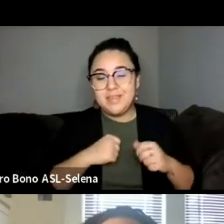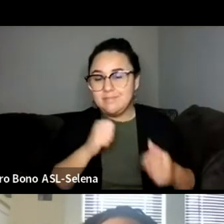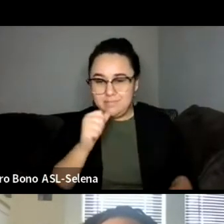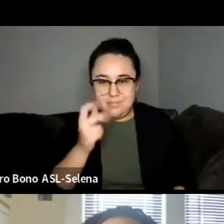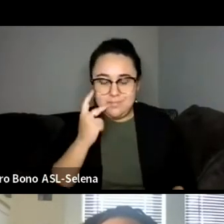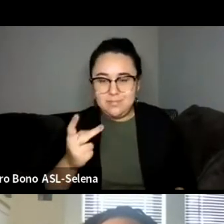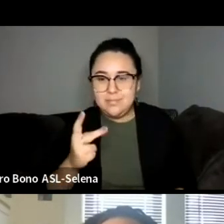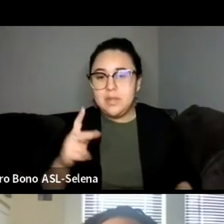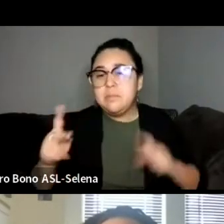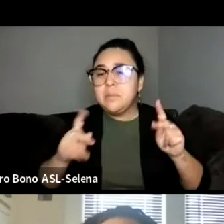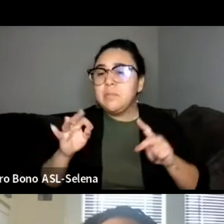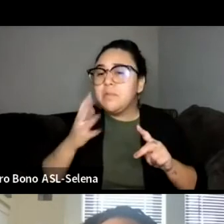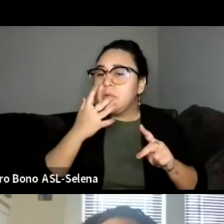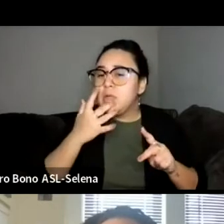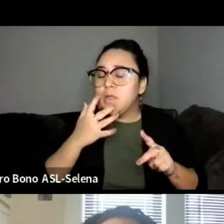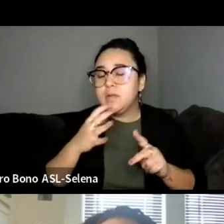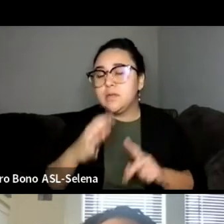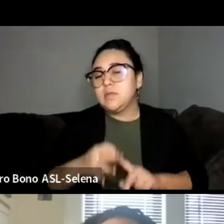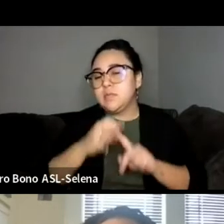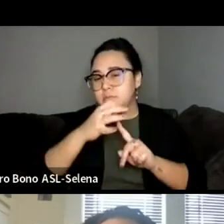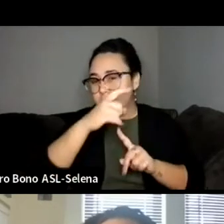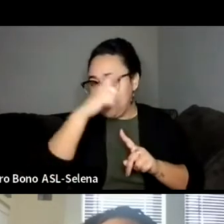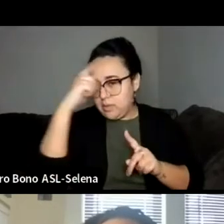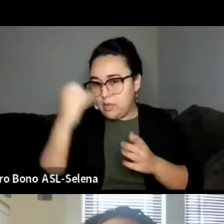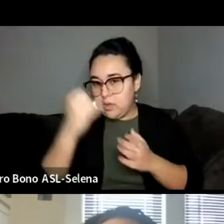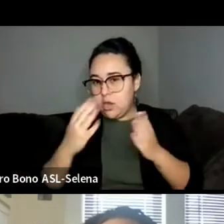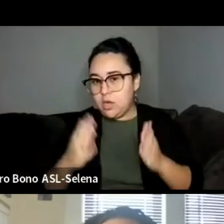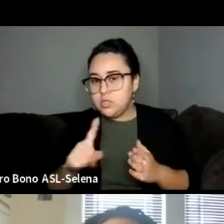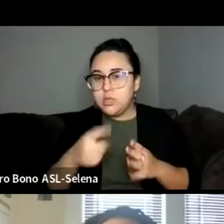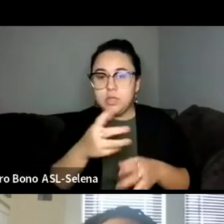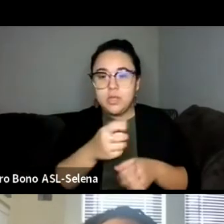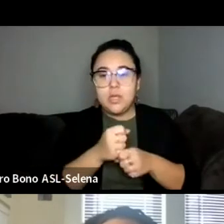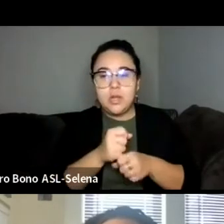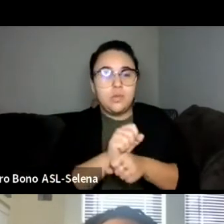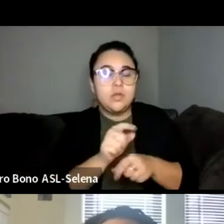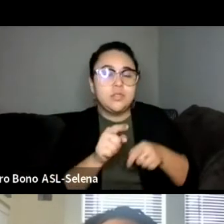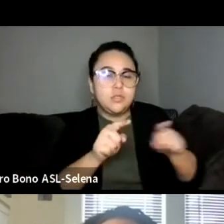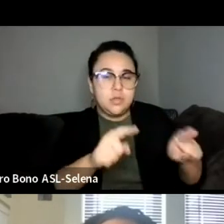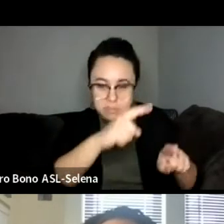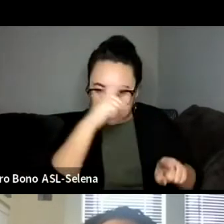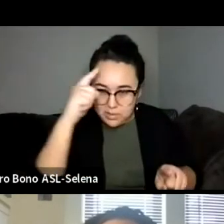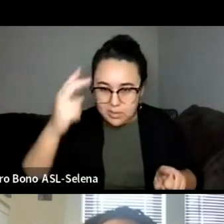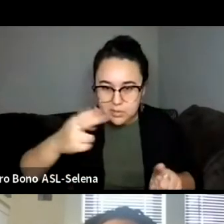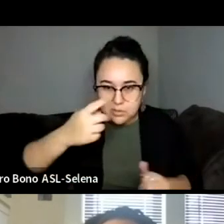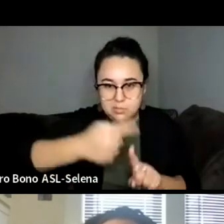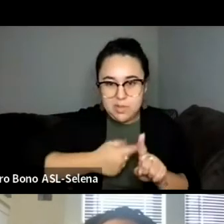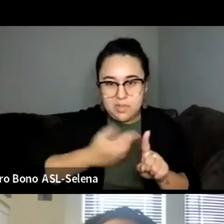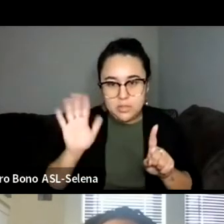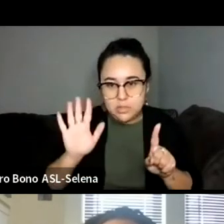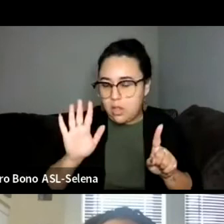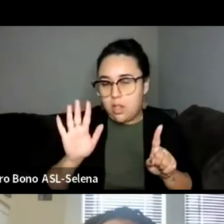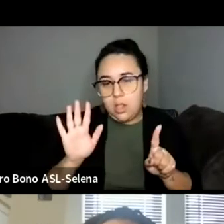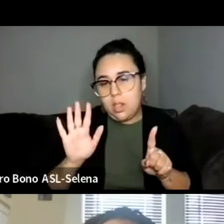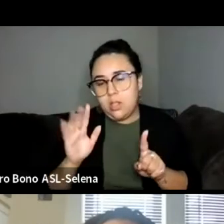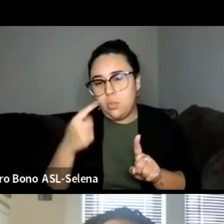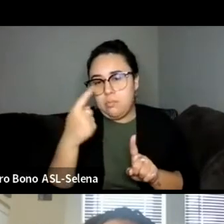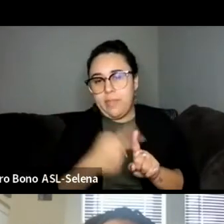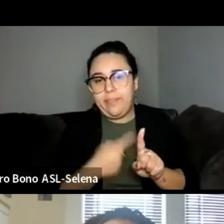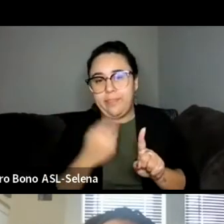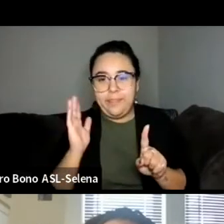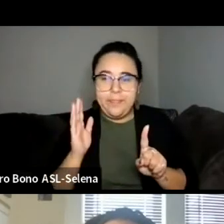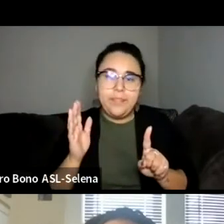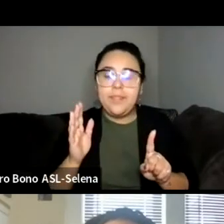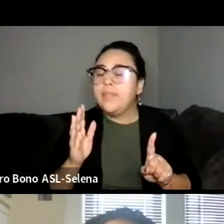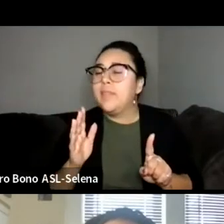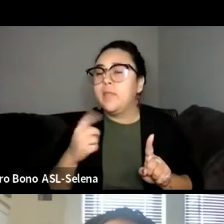know, folks of color, especially Black artists, were only getting work during Black History Month. And so we wanted to provide opportunities for